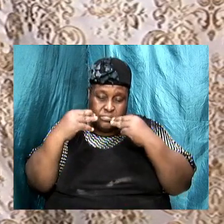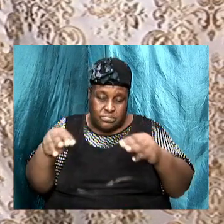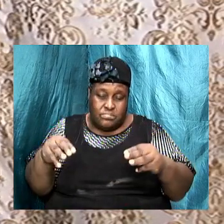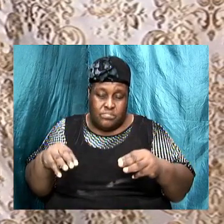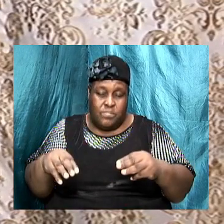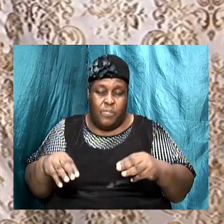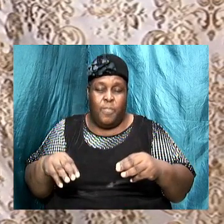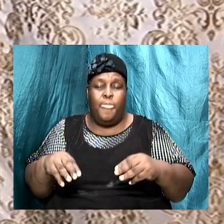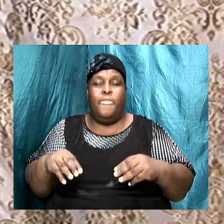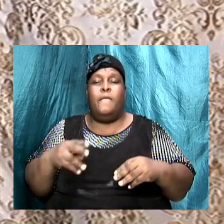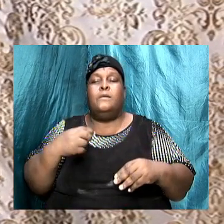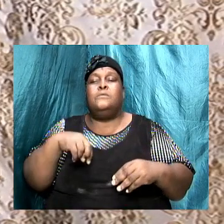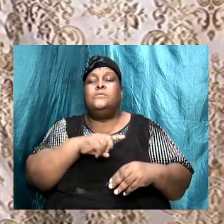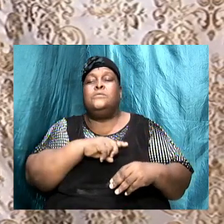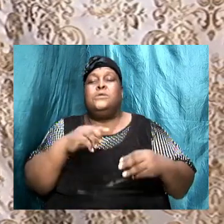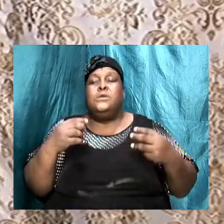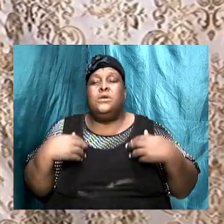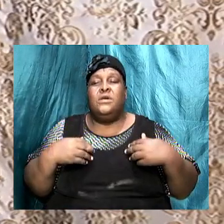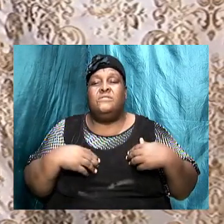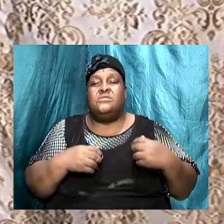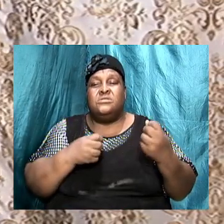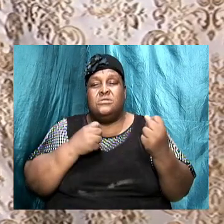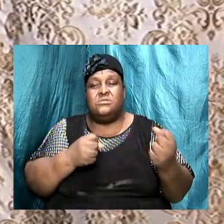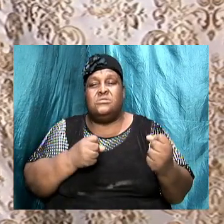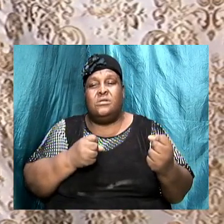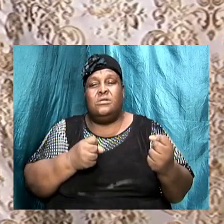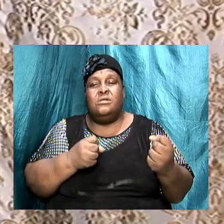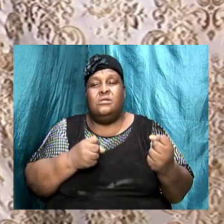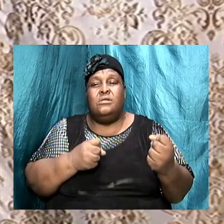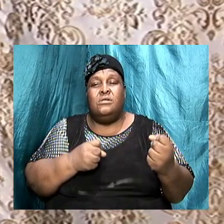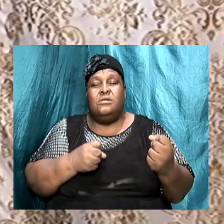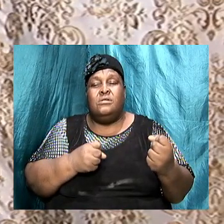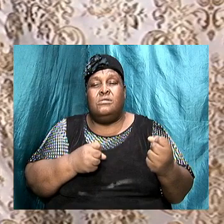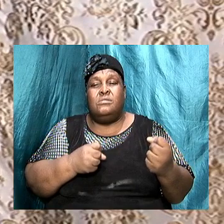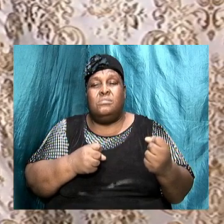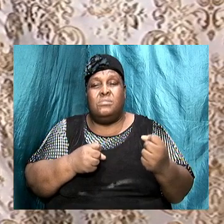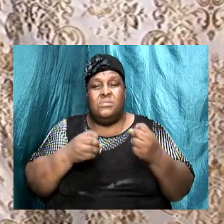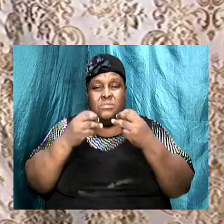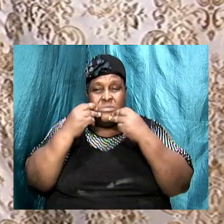have a solid foundation on which we can stand.